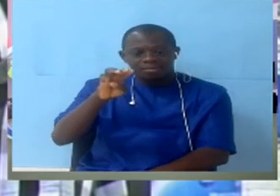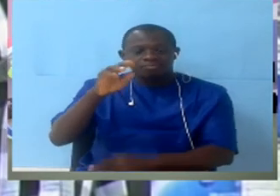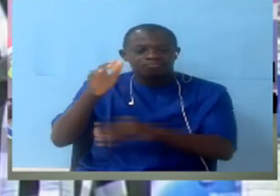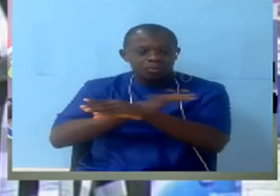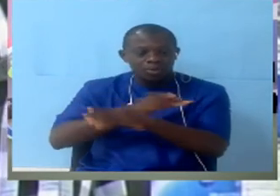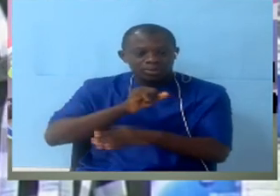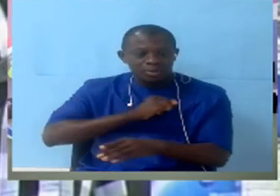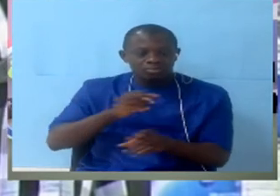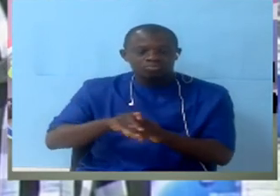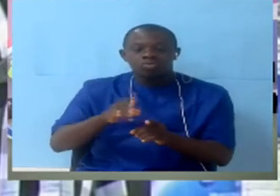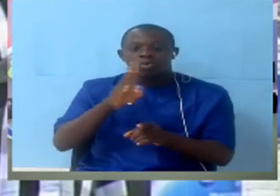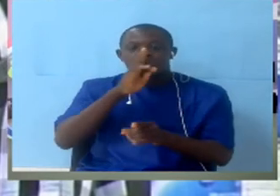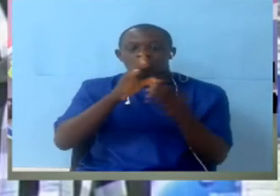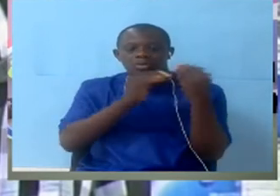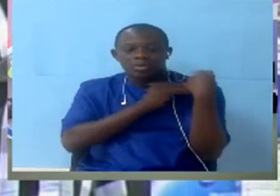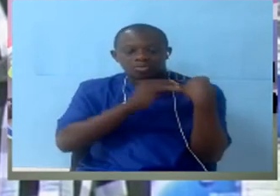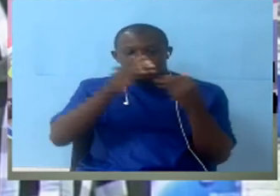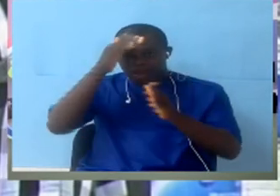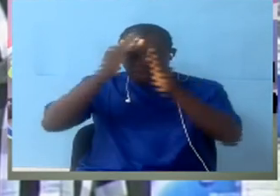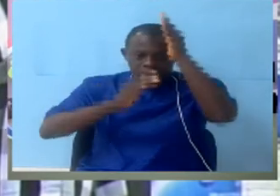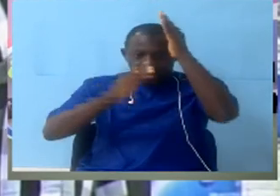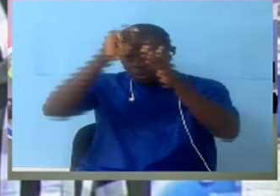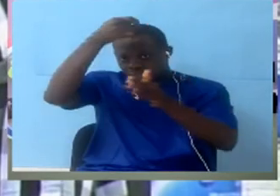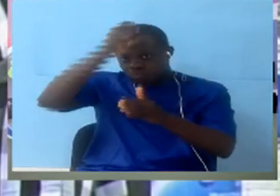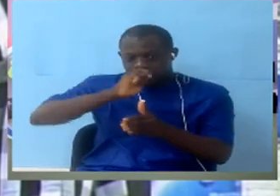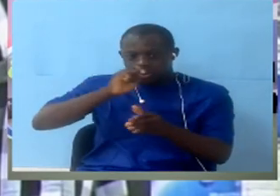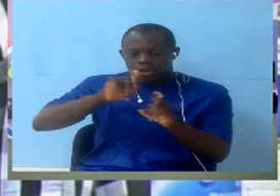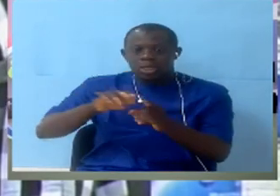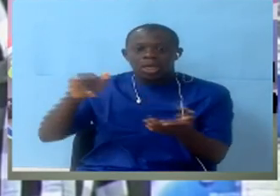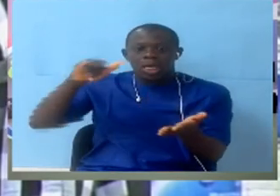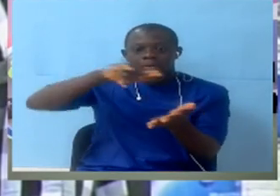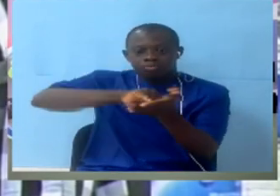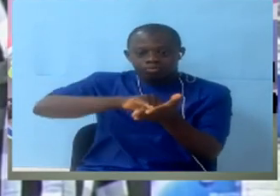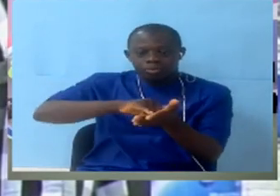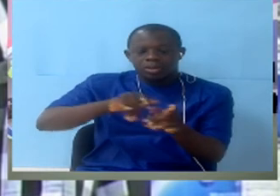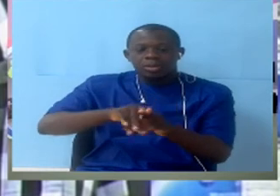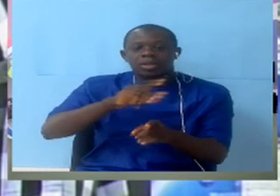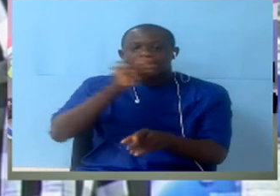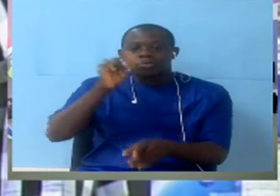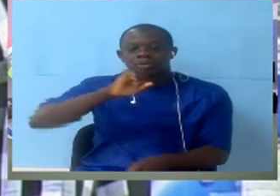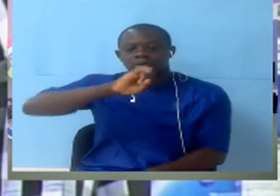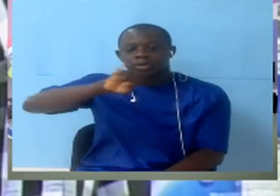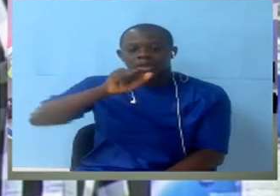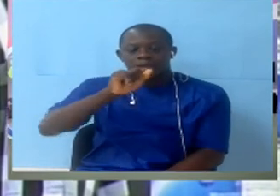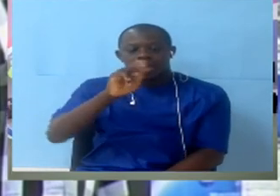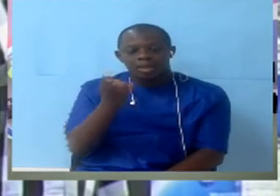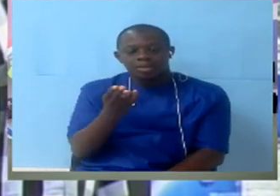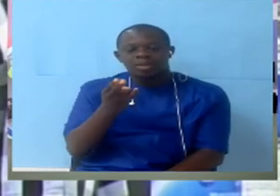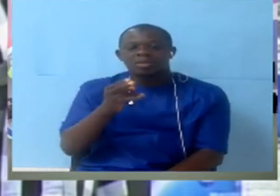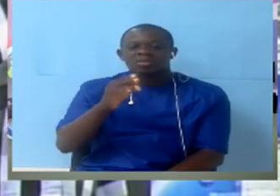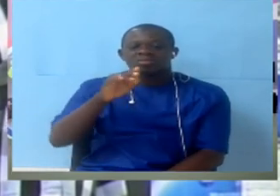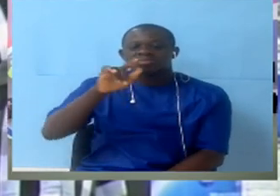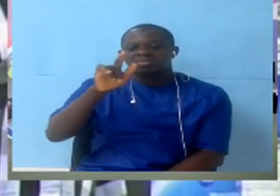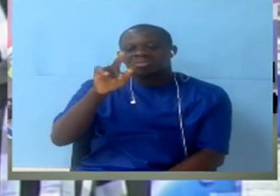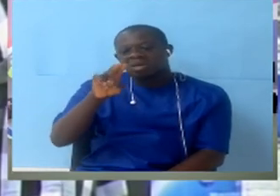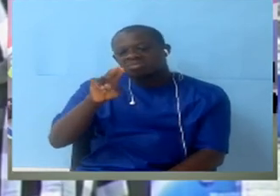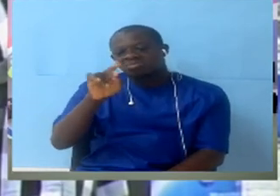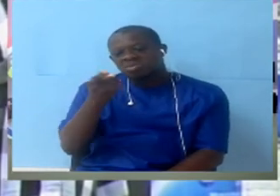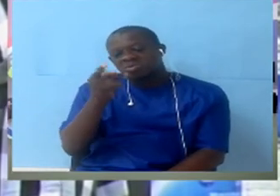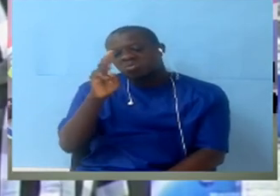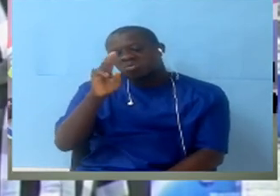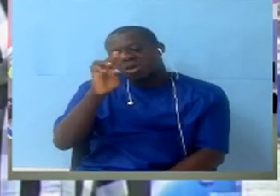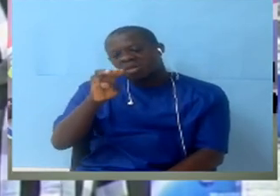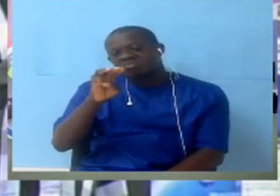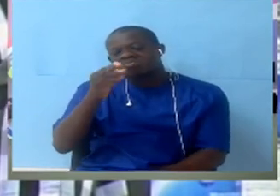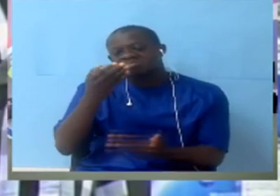time? He was in charge of the military police at the Yundumbara. Jan Gom. Gom, yes. He's in Farafenye, Ngamu Long Scientist. I think